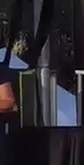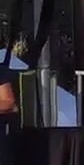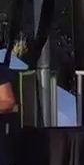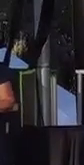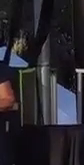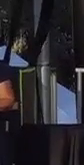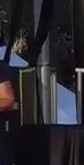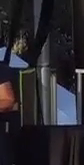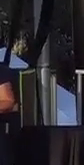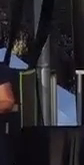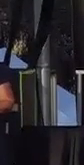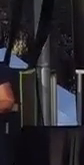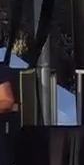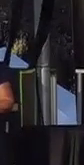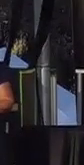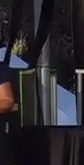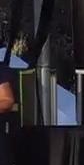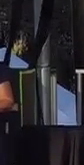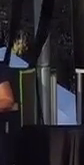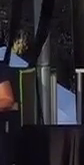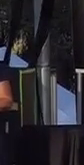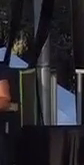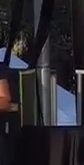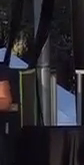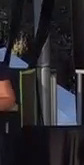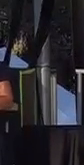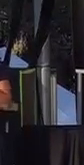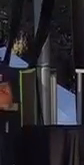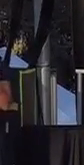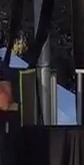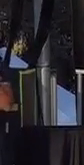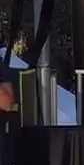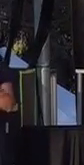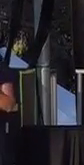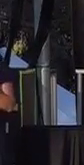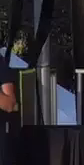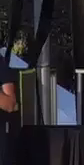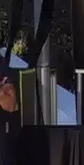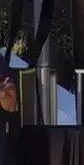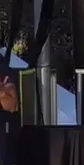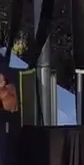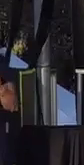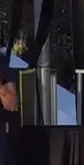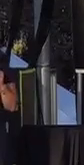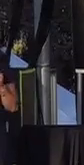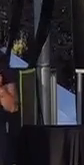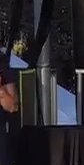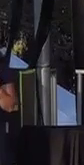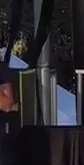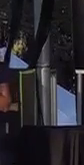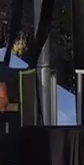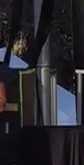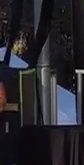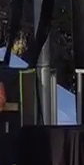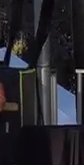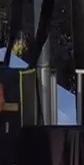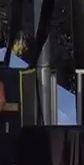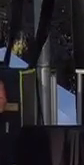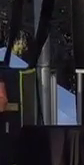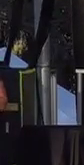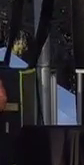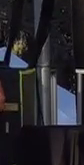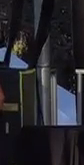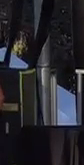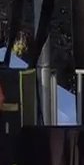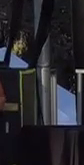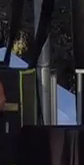But the story of how we solve problems as a military is about more than the repeal of Don't Ask, Don't Tell. It's about more than opening up combat